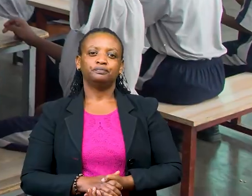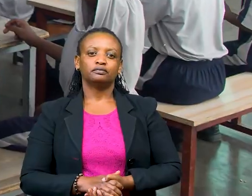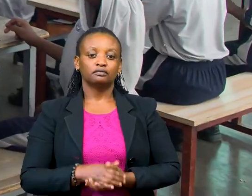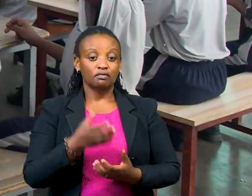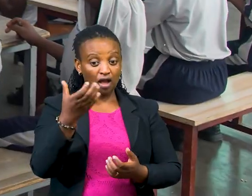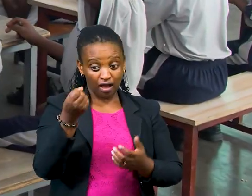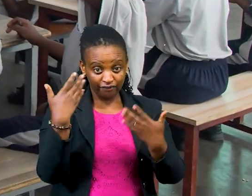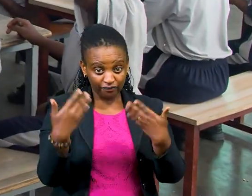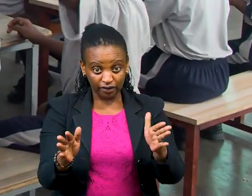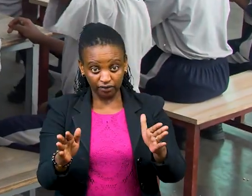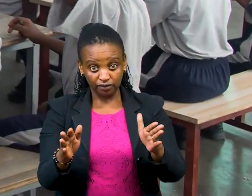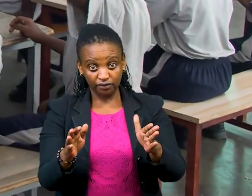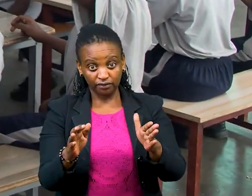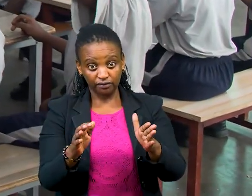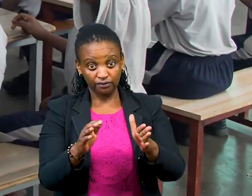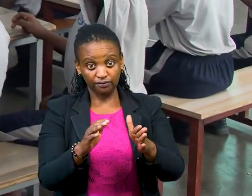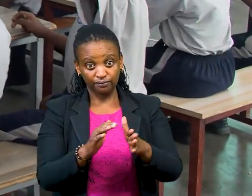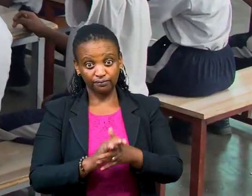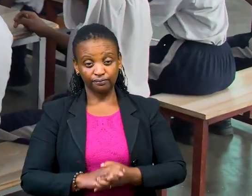Do you have it?